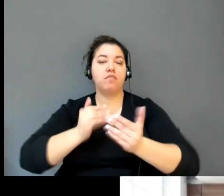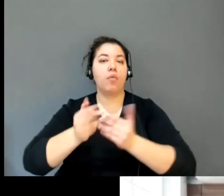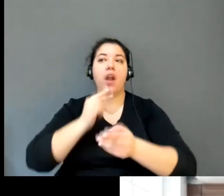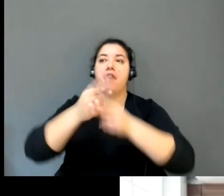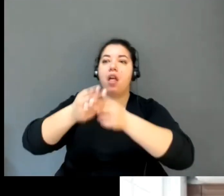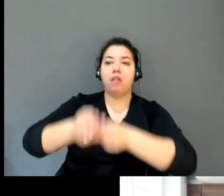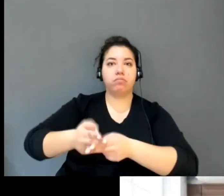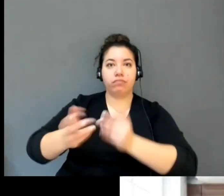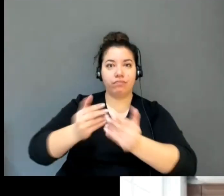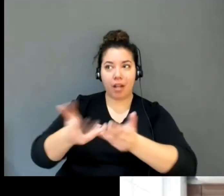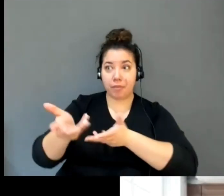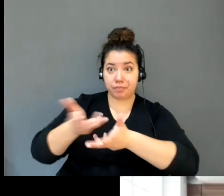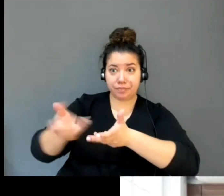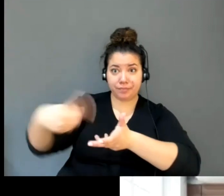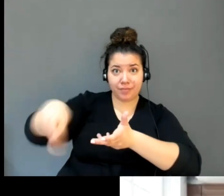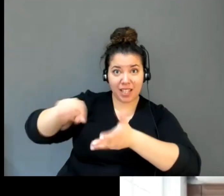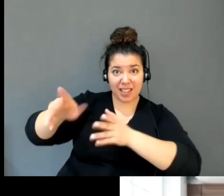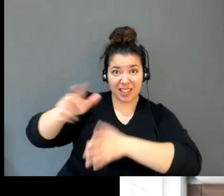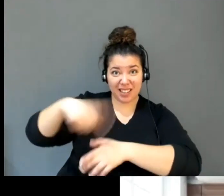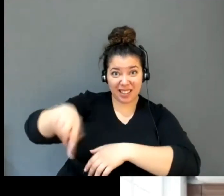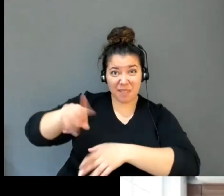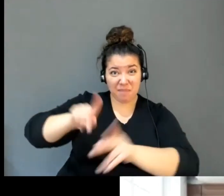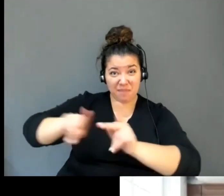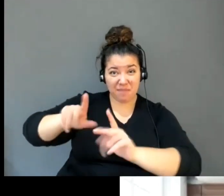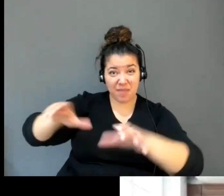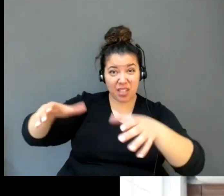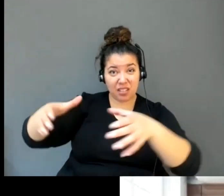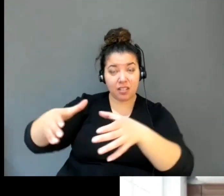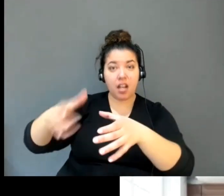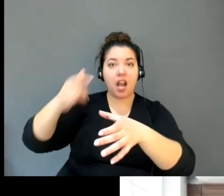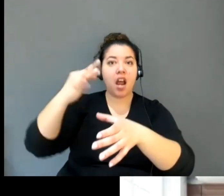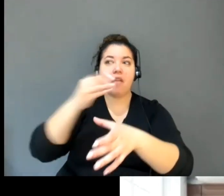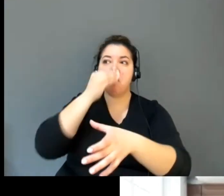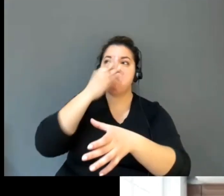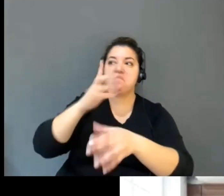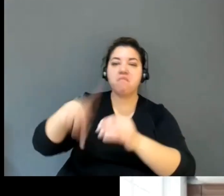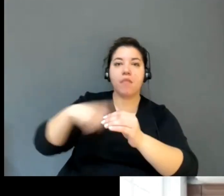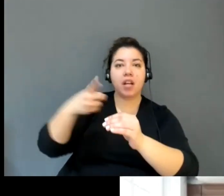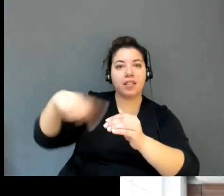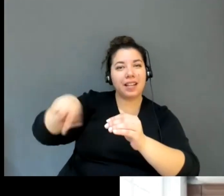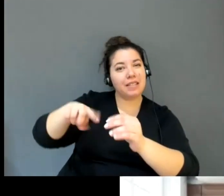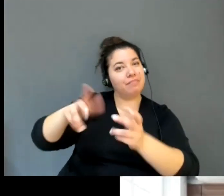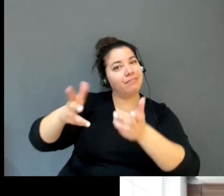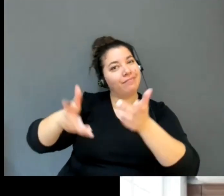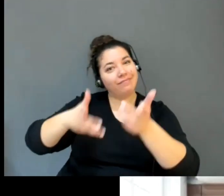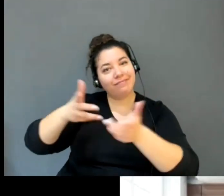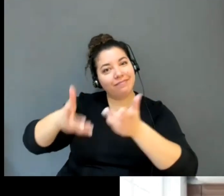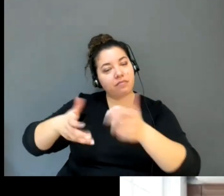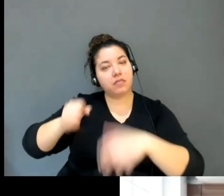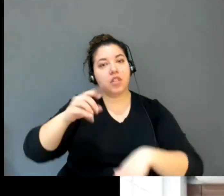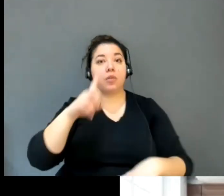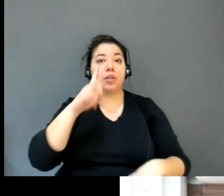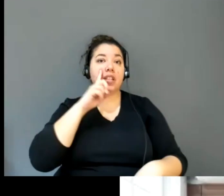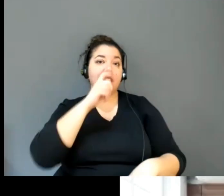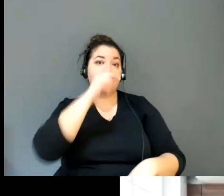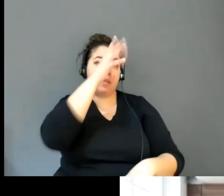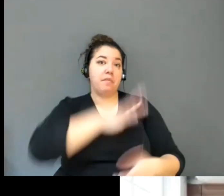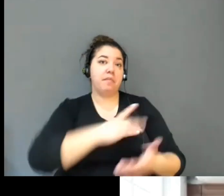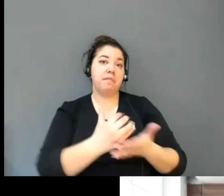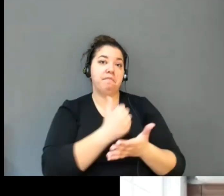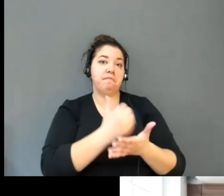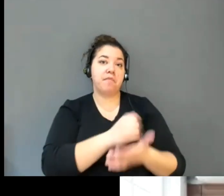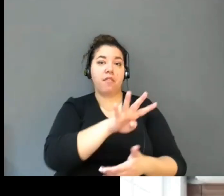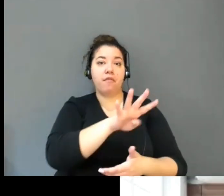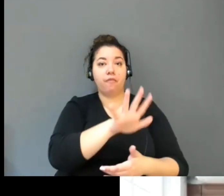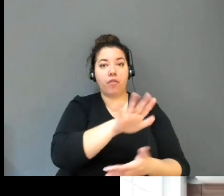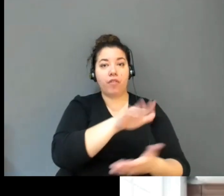so to that reason, if you want to talk about what the difference is between a guy that makes $45,000 a year and